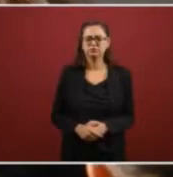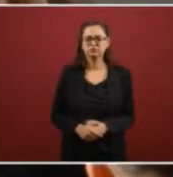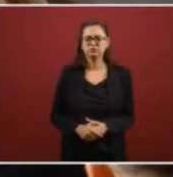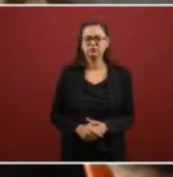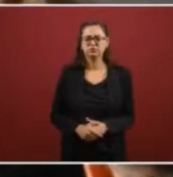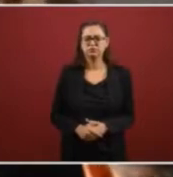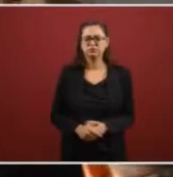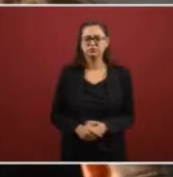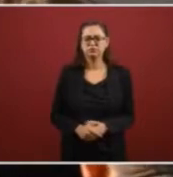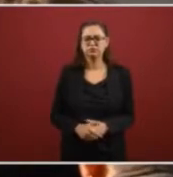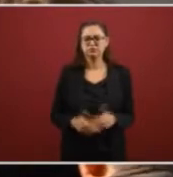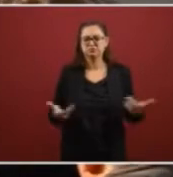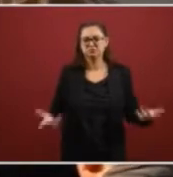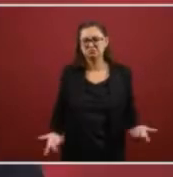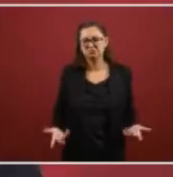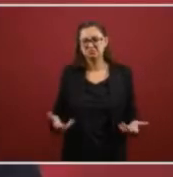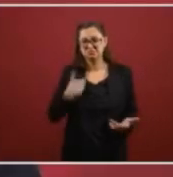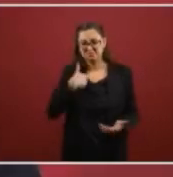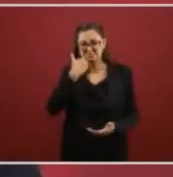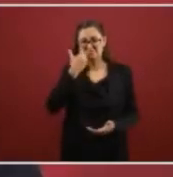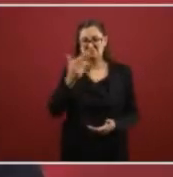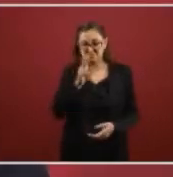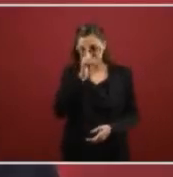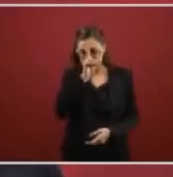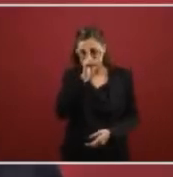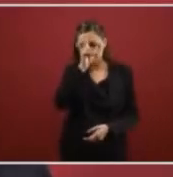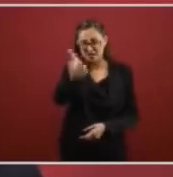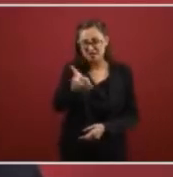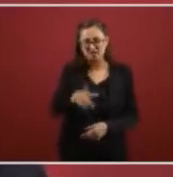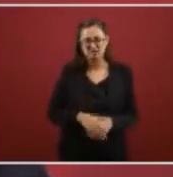we would want to have vengeance